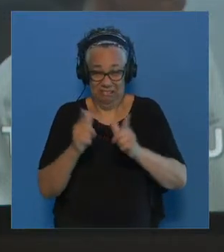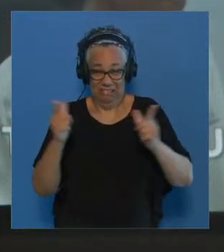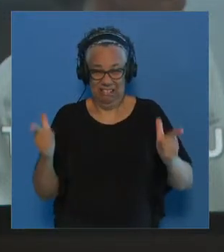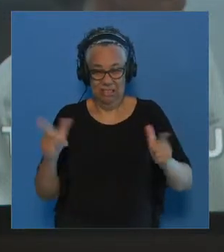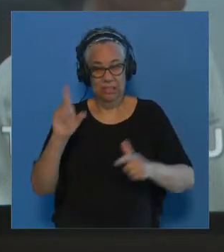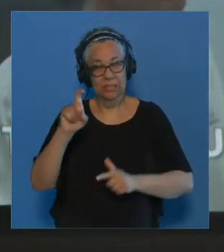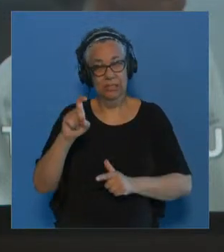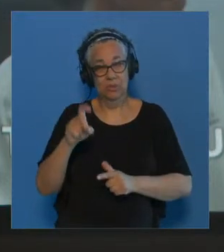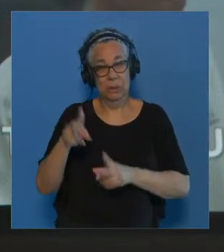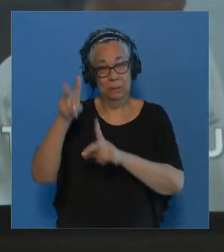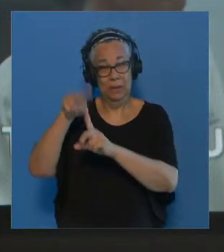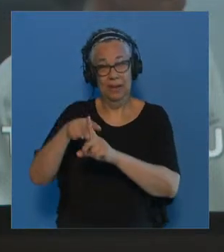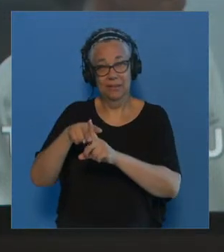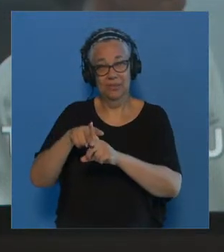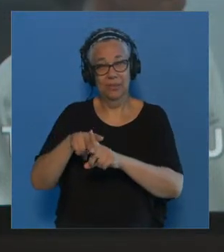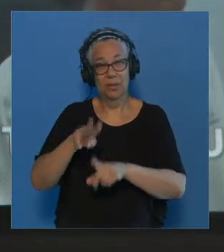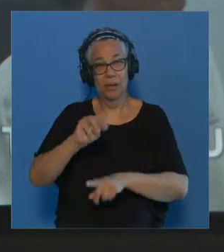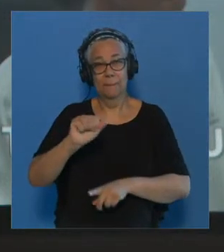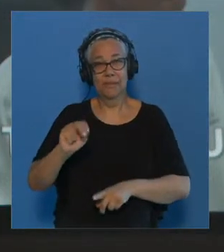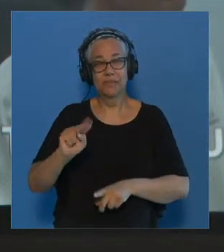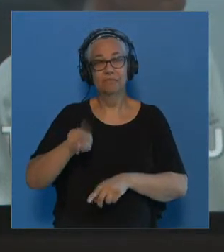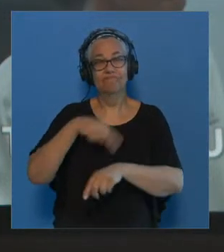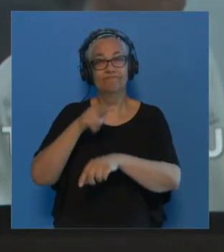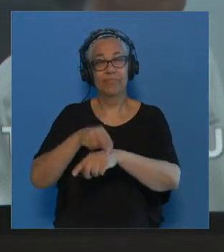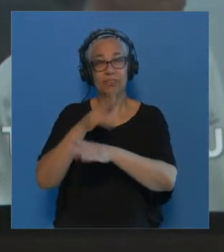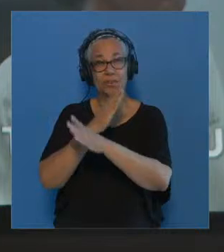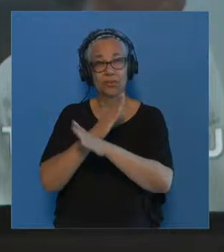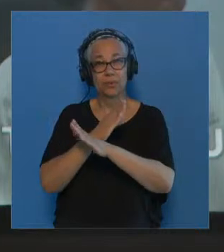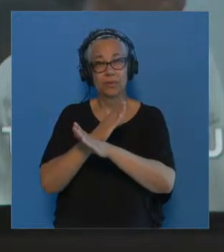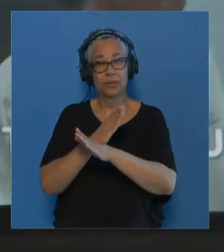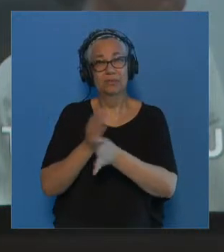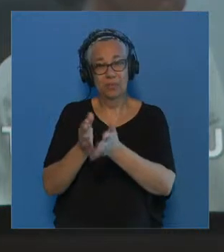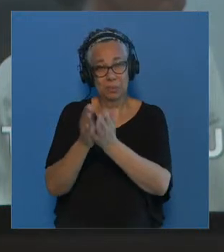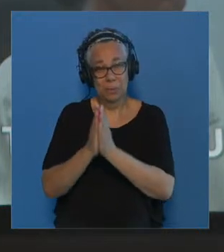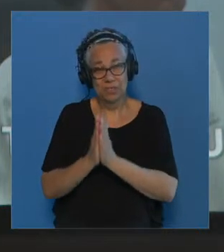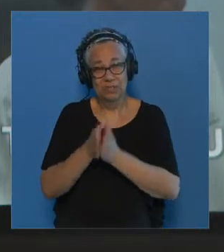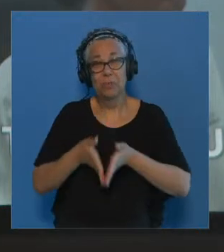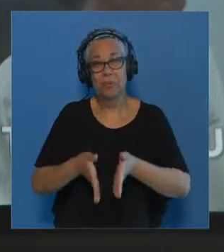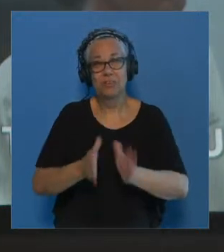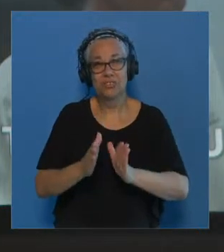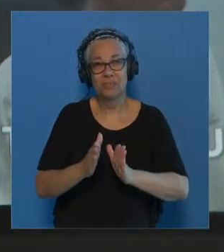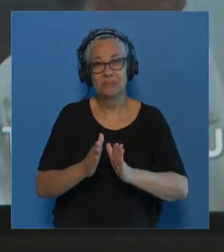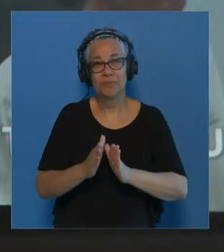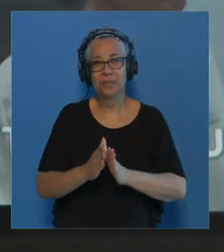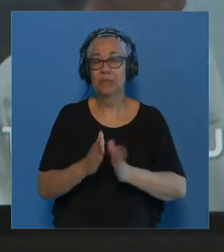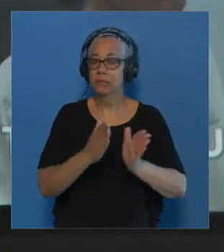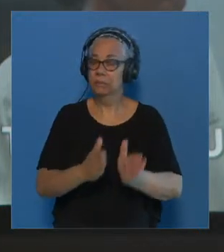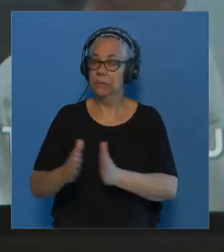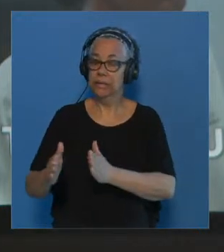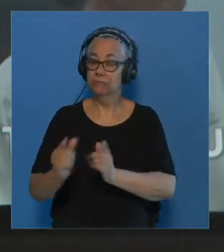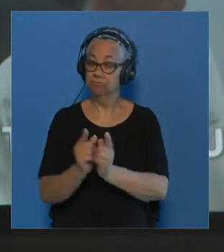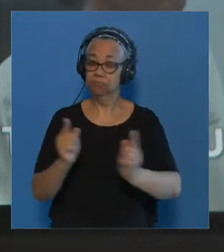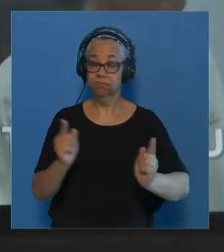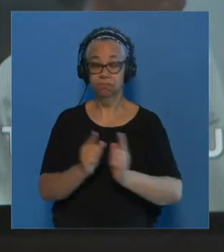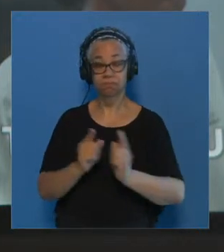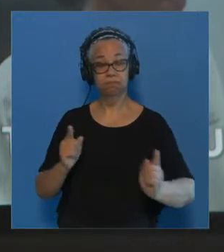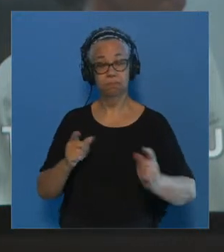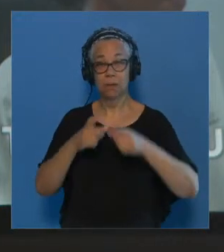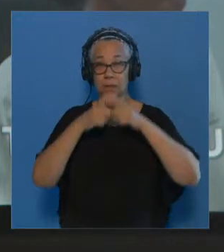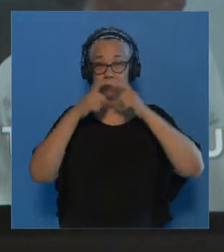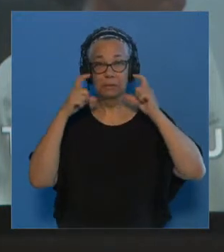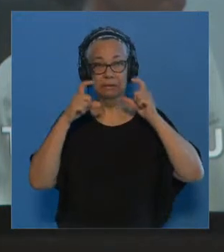to the Minister of National Security for permission with a plan to include social distancing, the wearing of masks, and